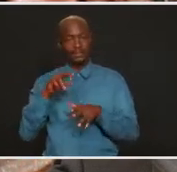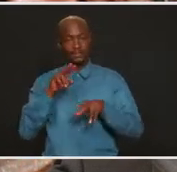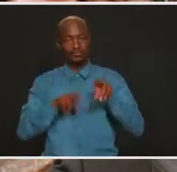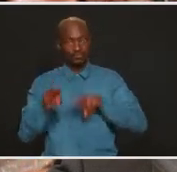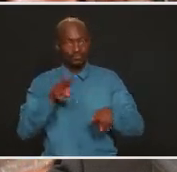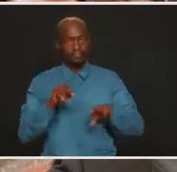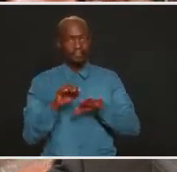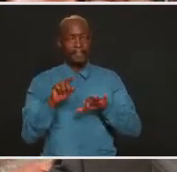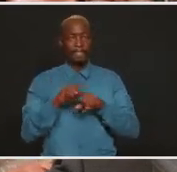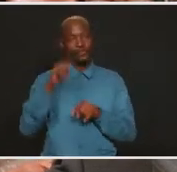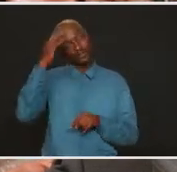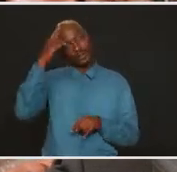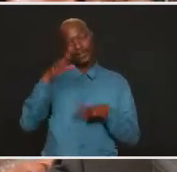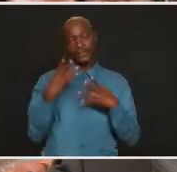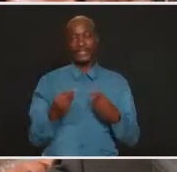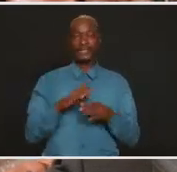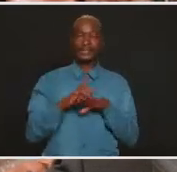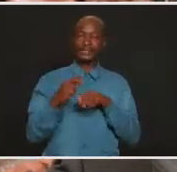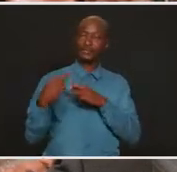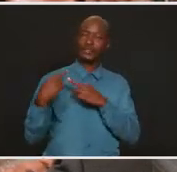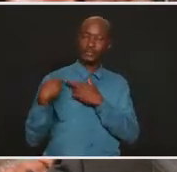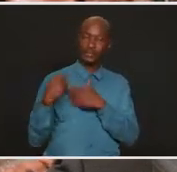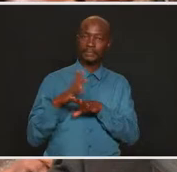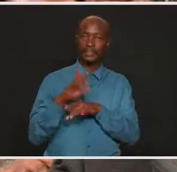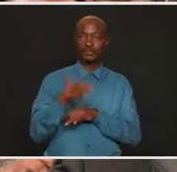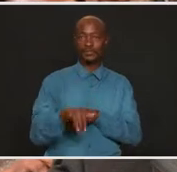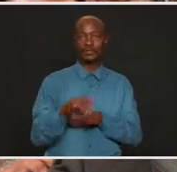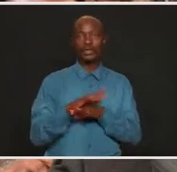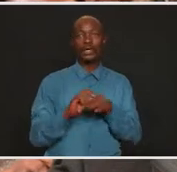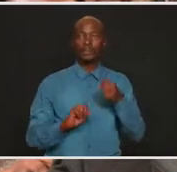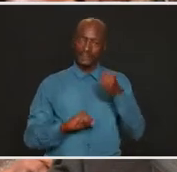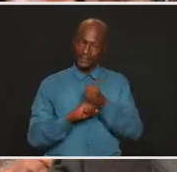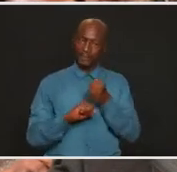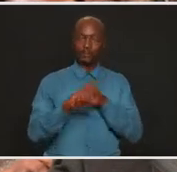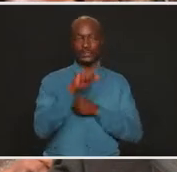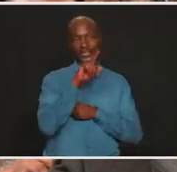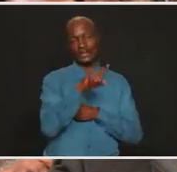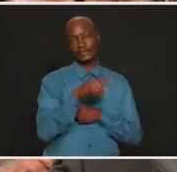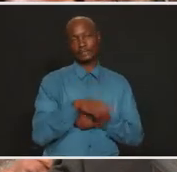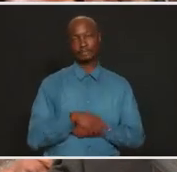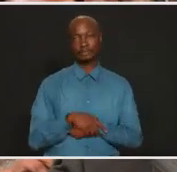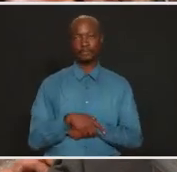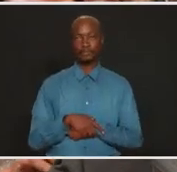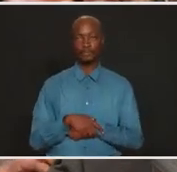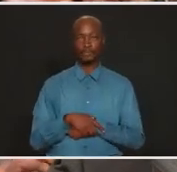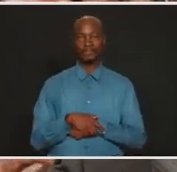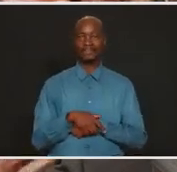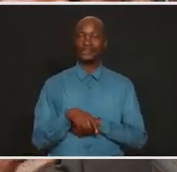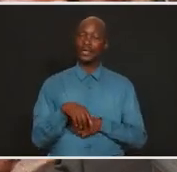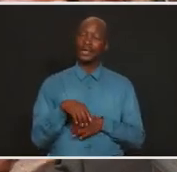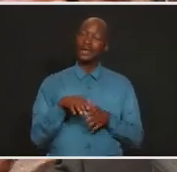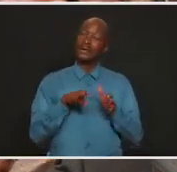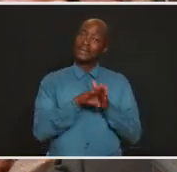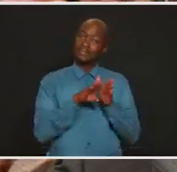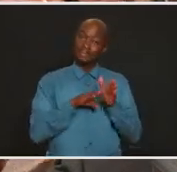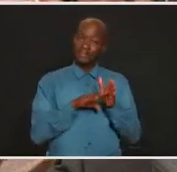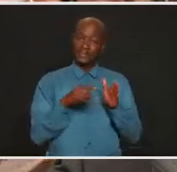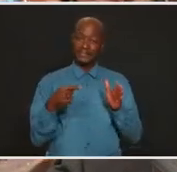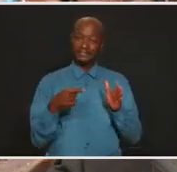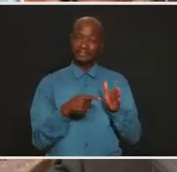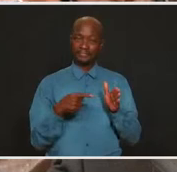has the responsibility so on that one I am saying I'm supporting you and then on this bill